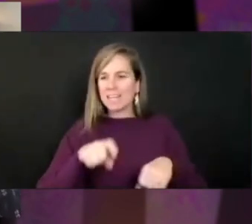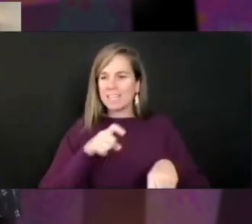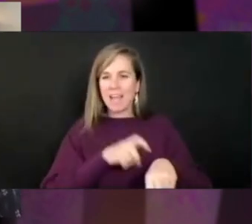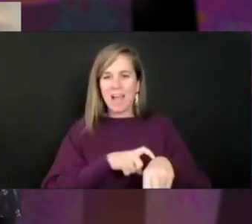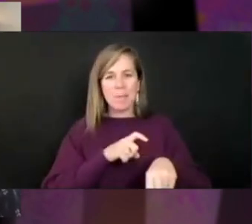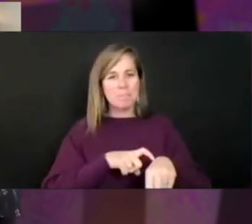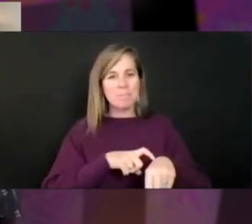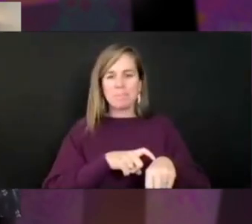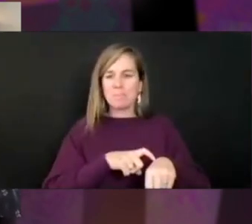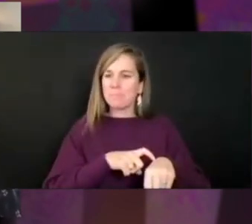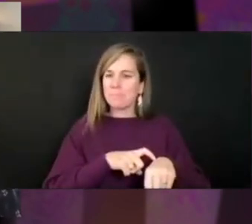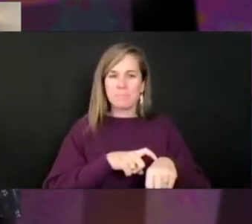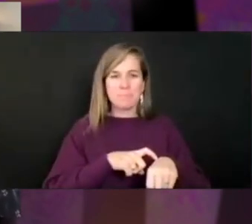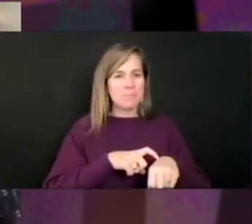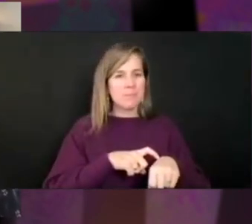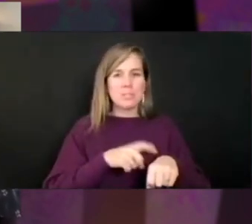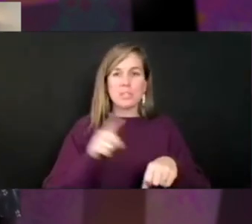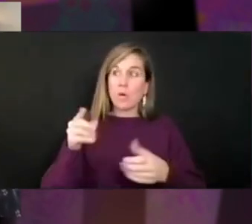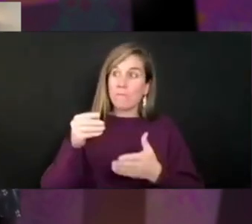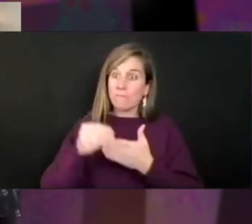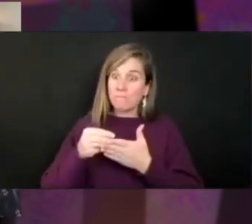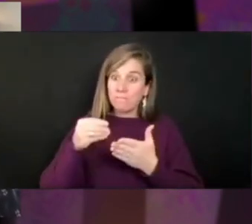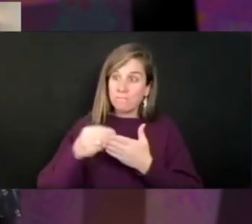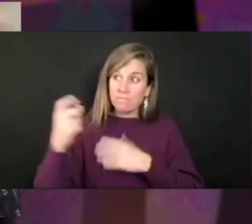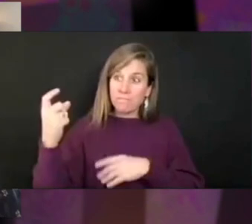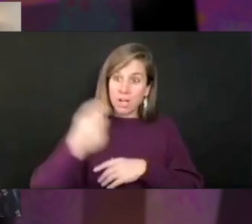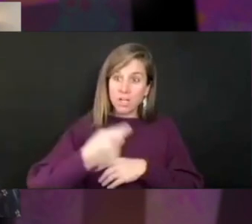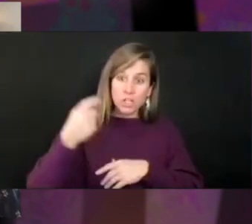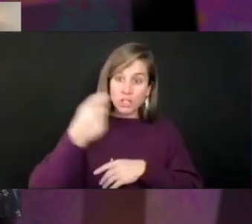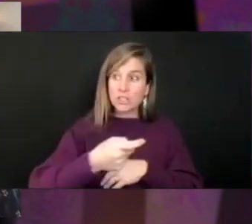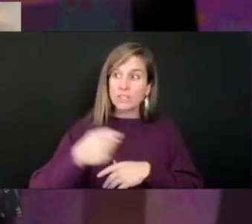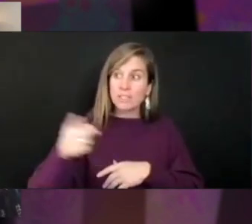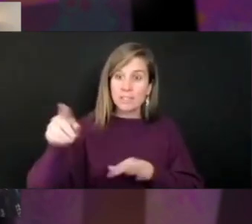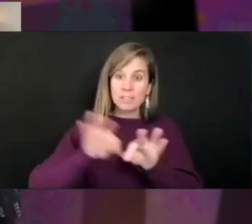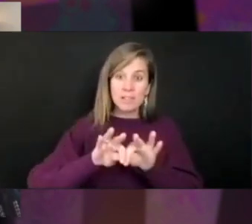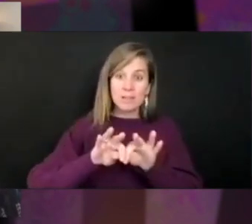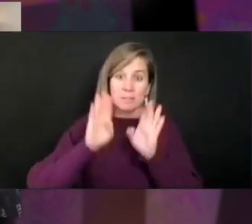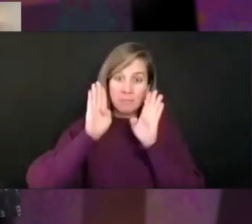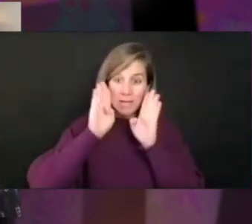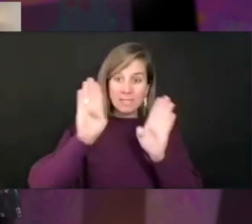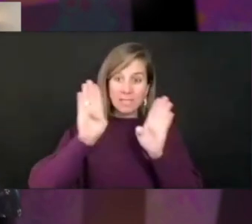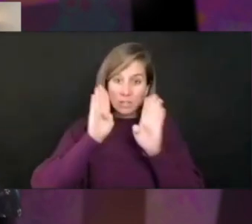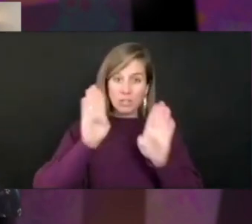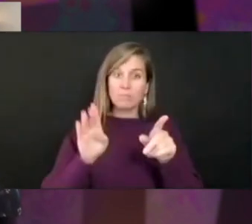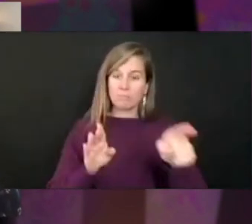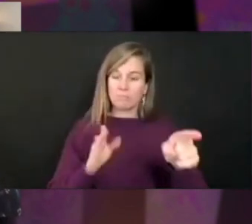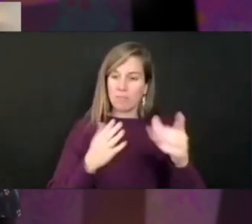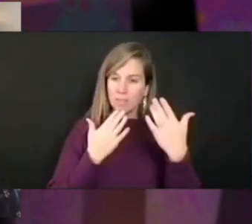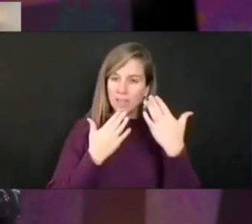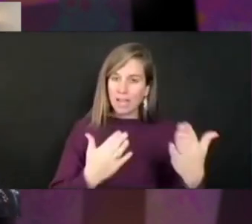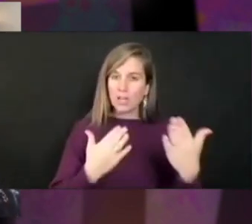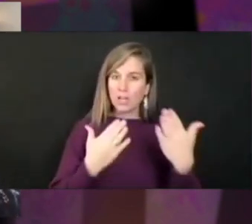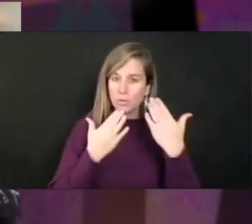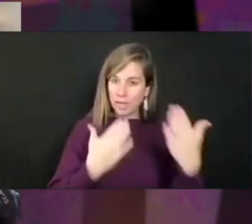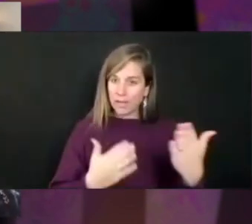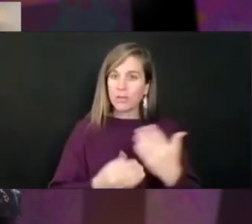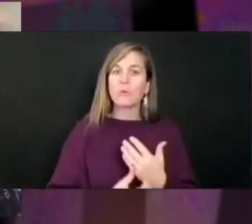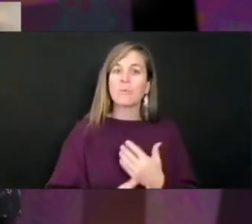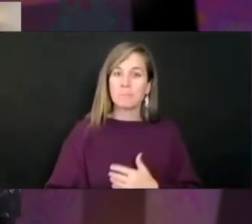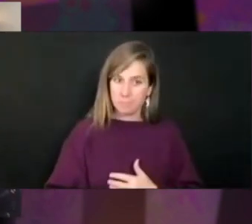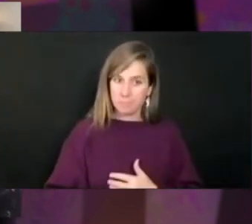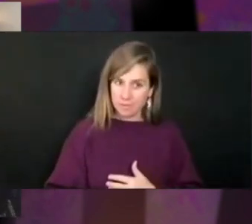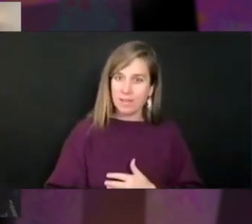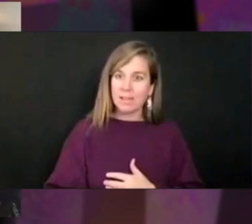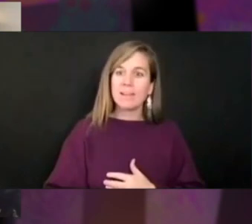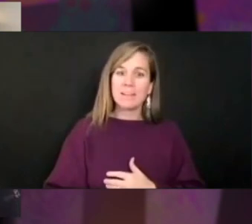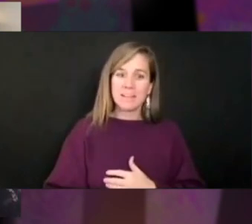to that. So funders, take note. That's really some generous gems that you just shared. Thank you for veering from the course